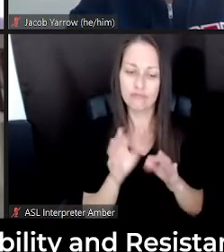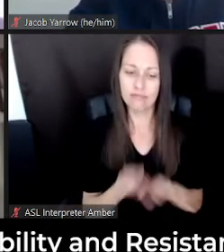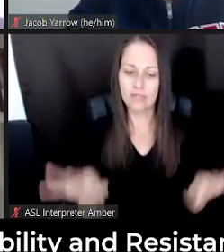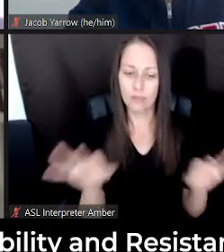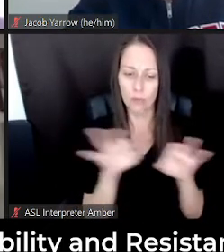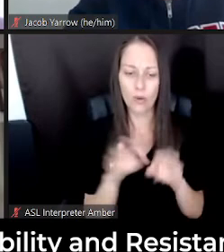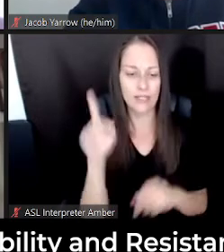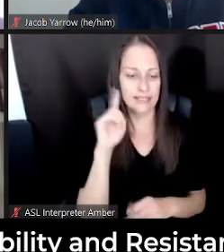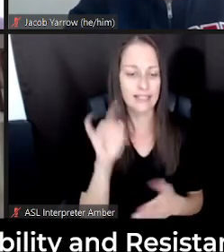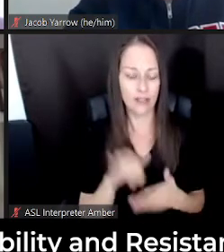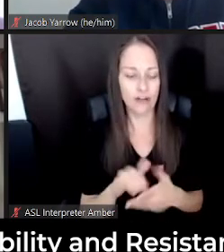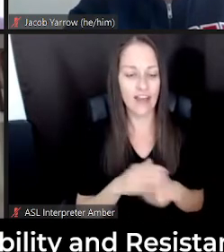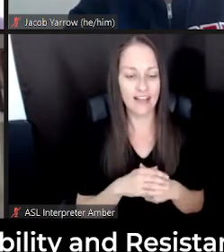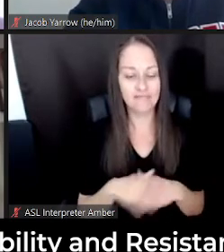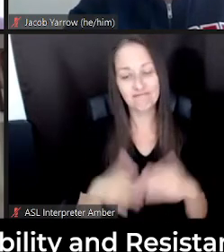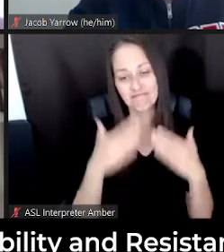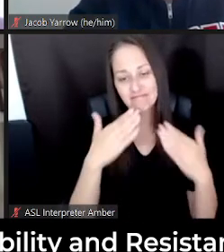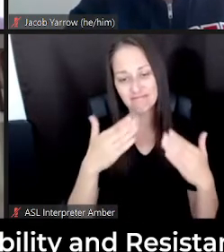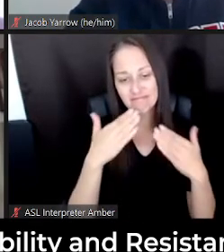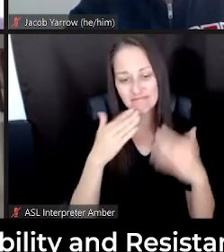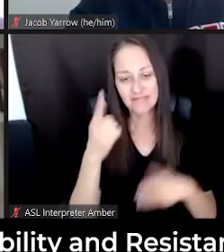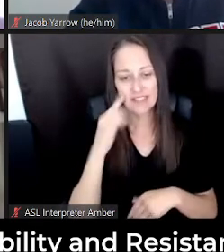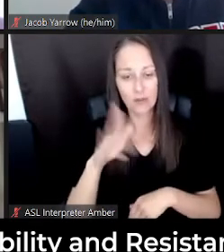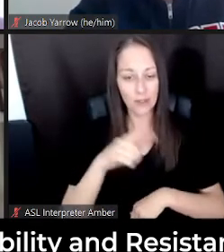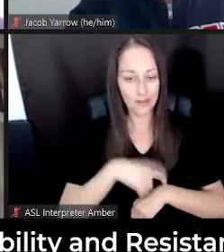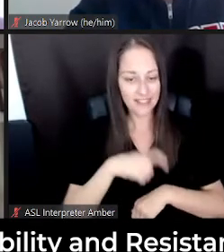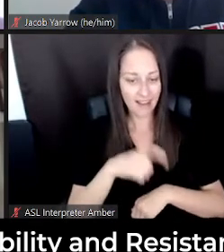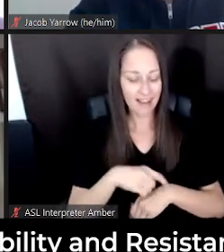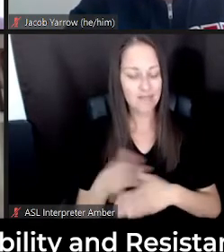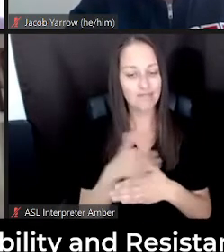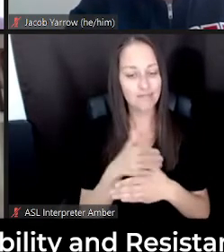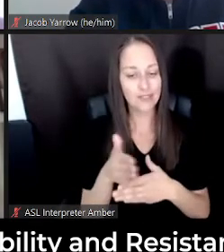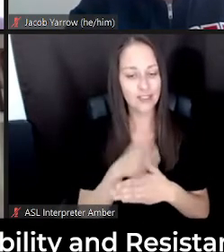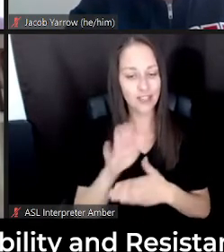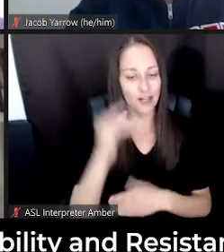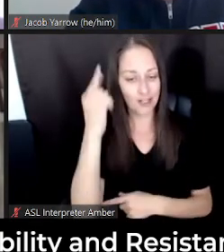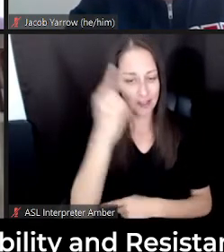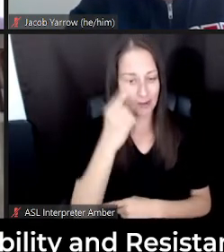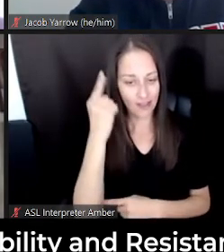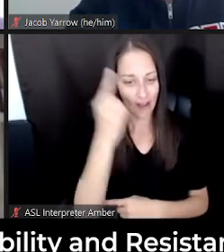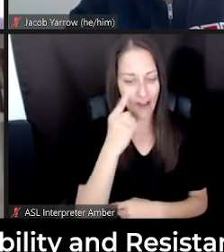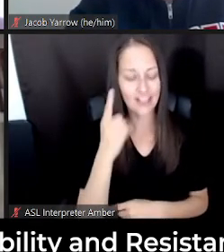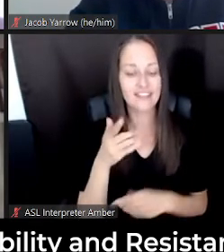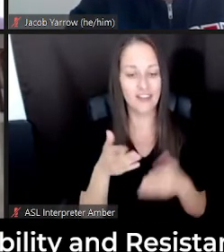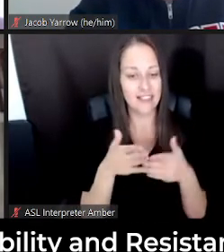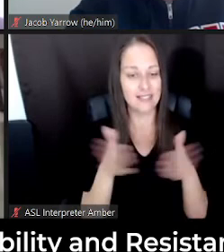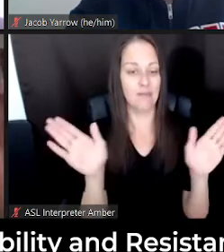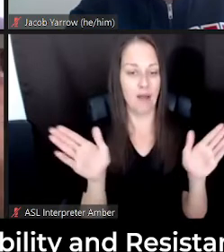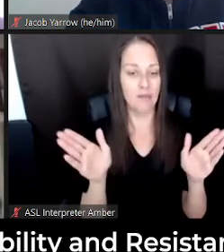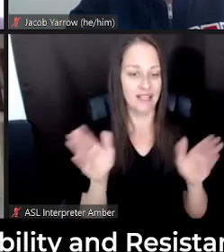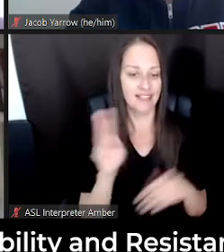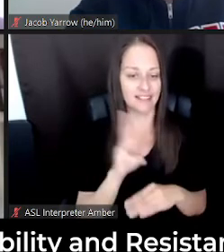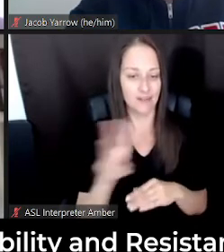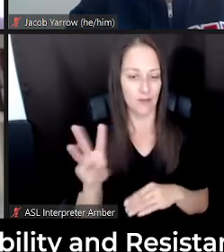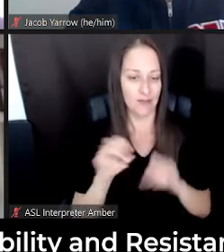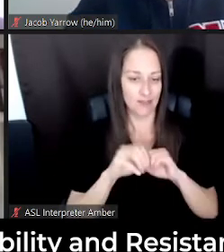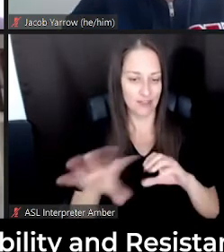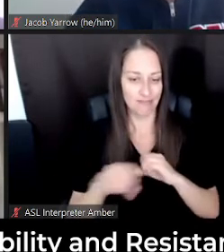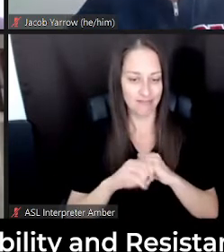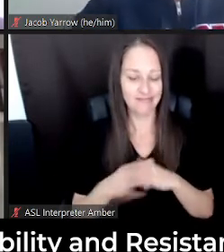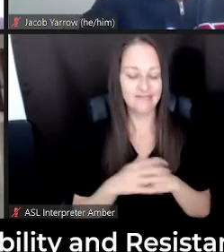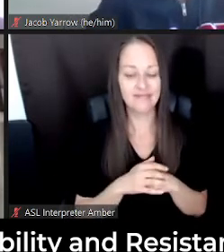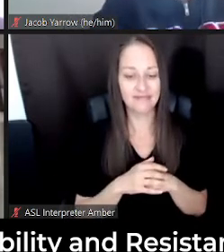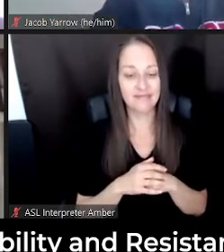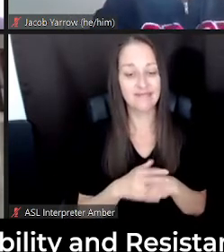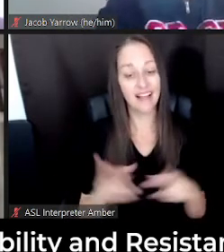want to thank you all for taking the time to share your thoughts on this public live stream this morning. And I hope you